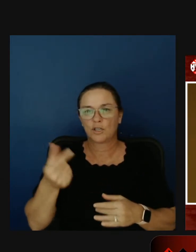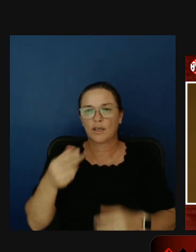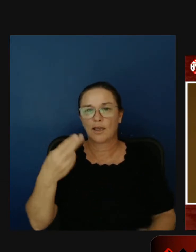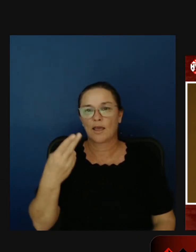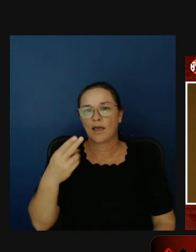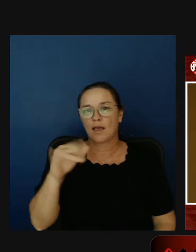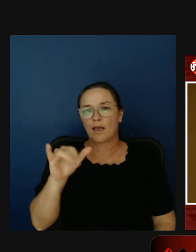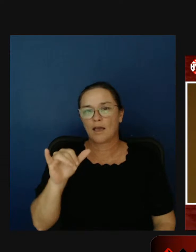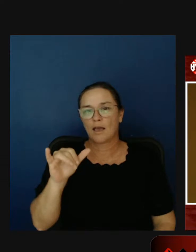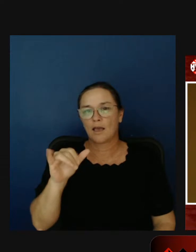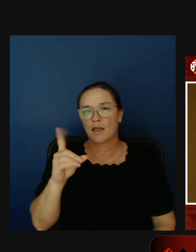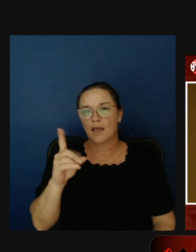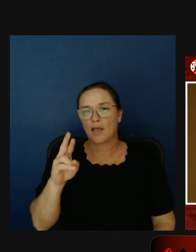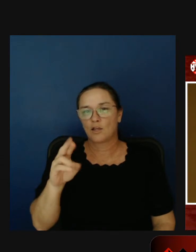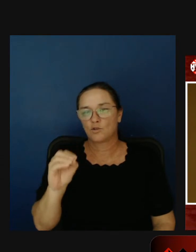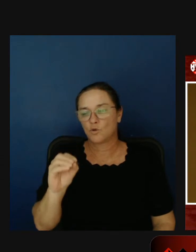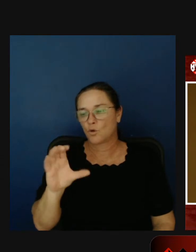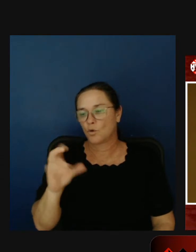acid.